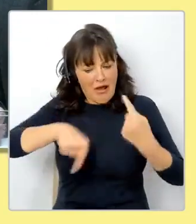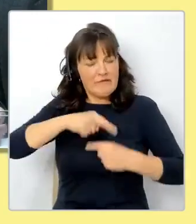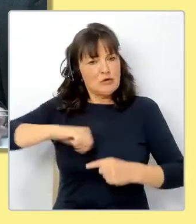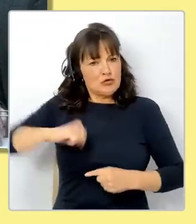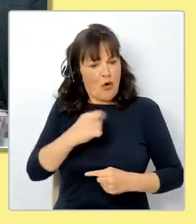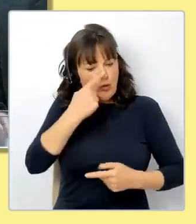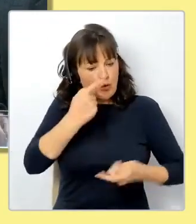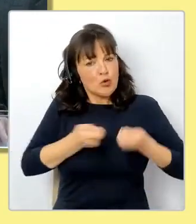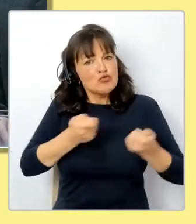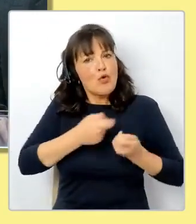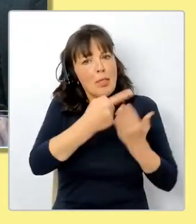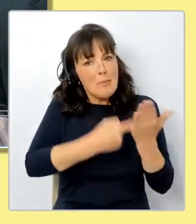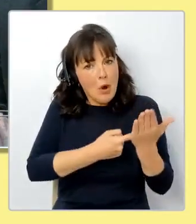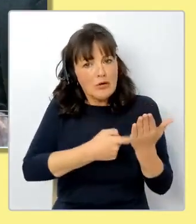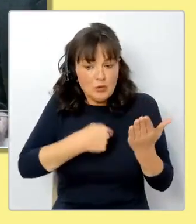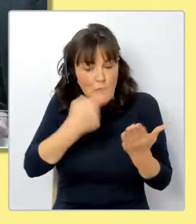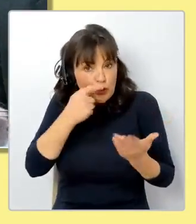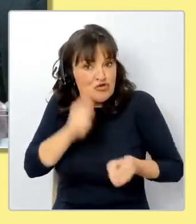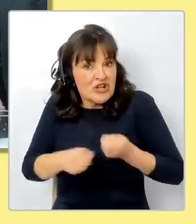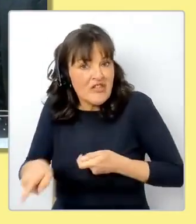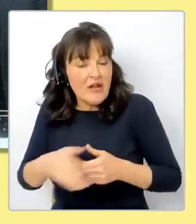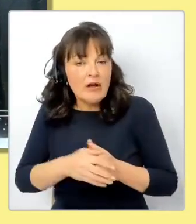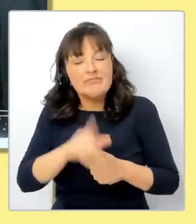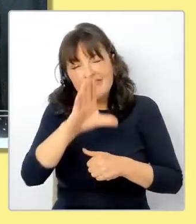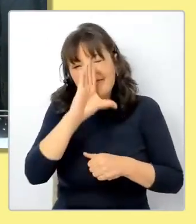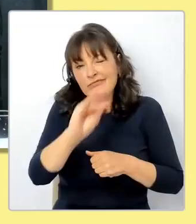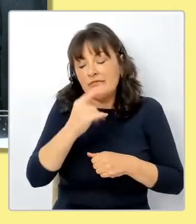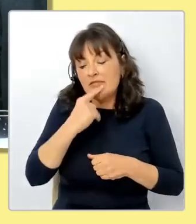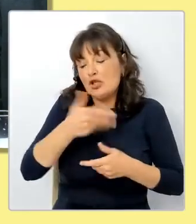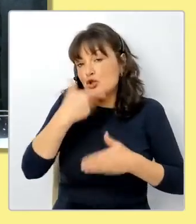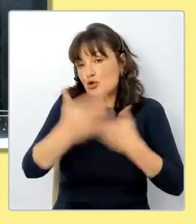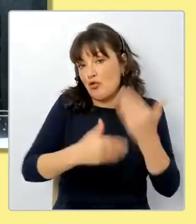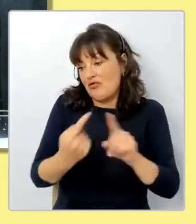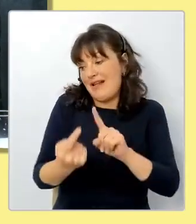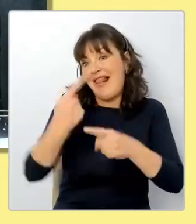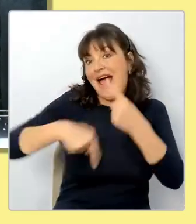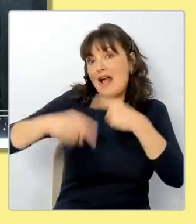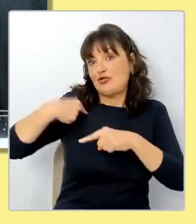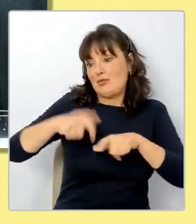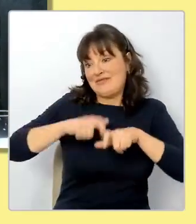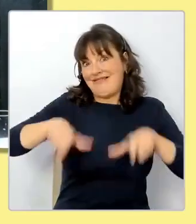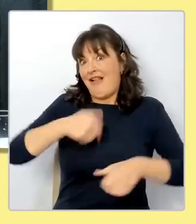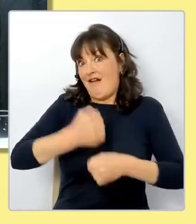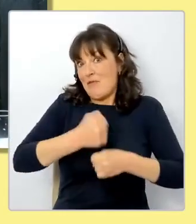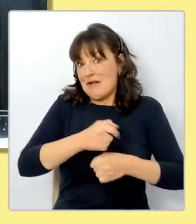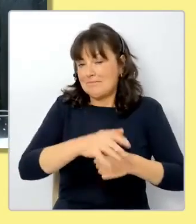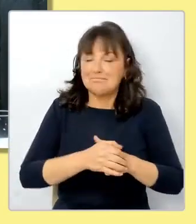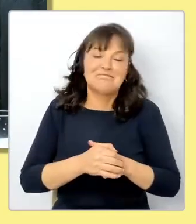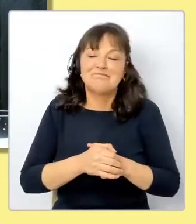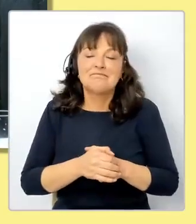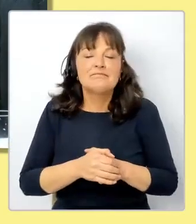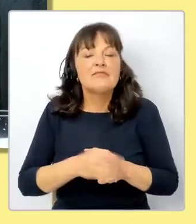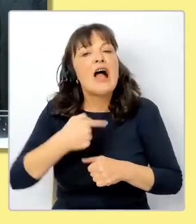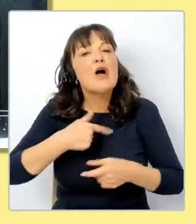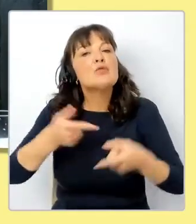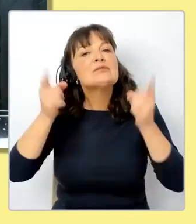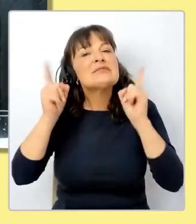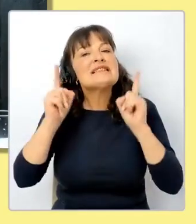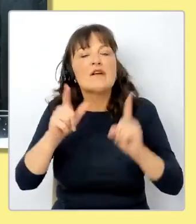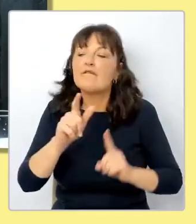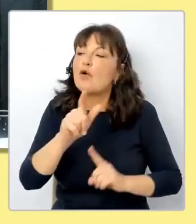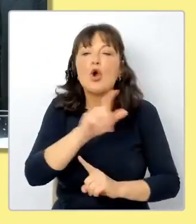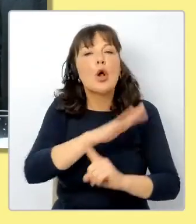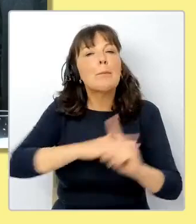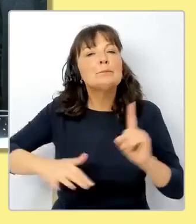you a story. So when I was, so it was last year and I was still in government, and I was the Minister for Community Safety. And as part of